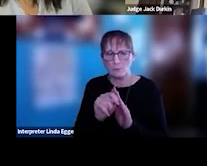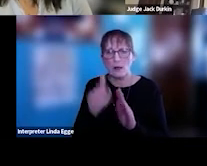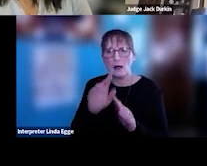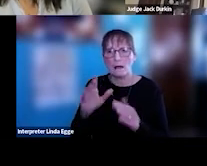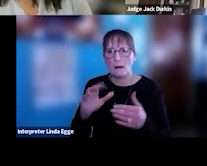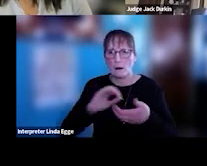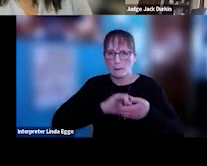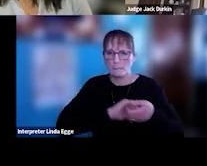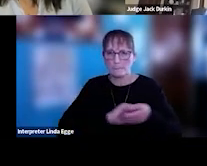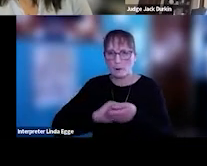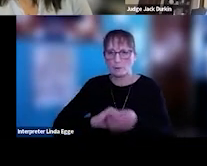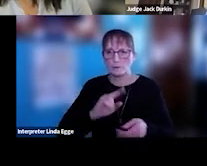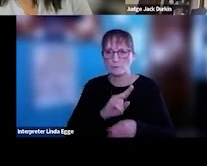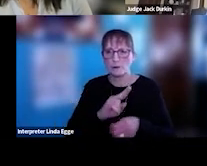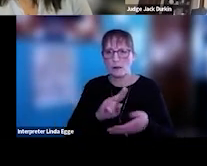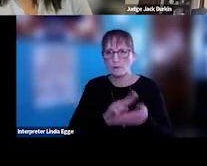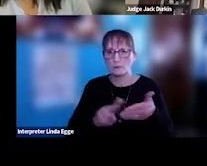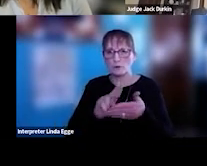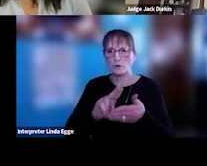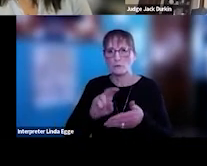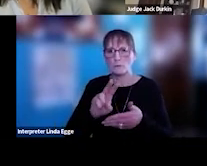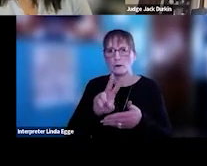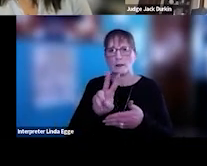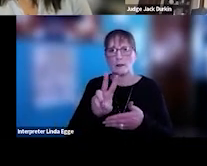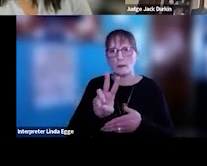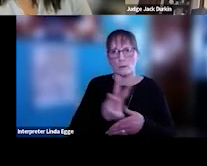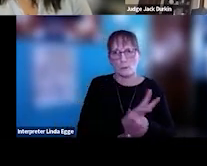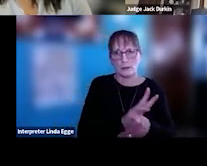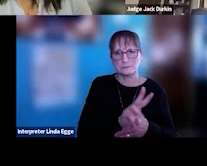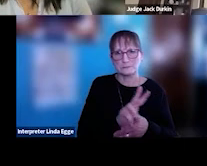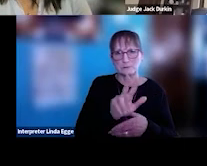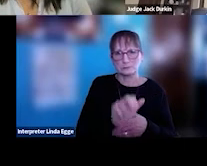partners at the University of West Virginia put together a video